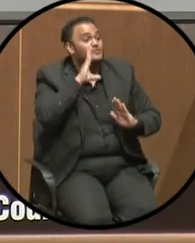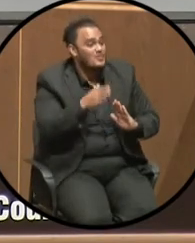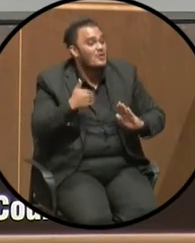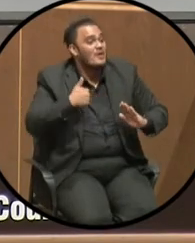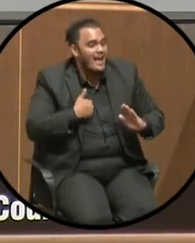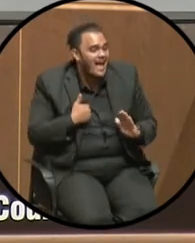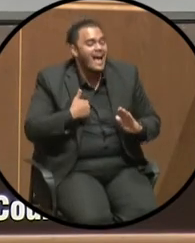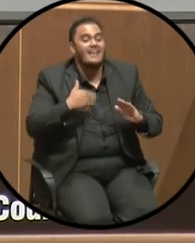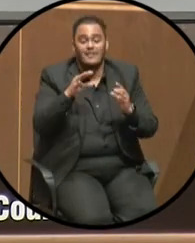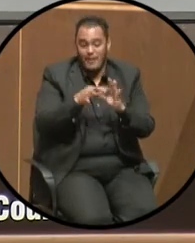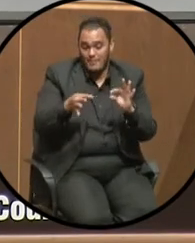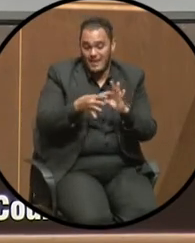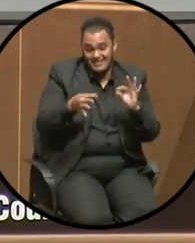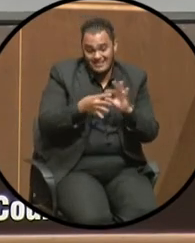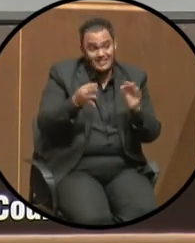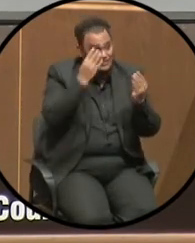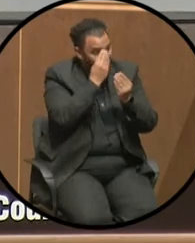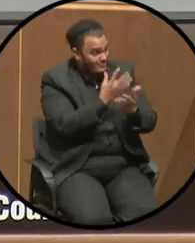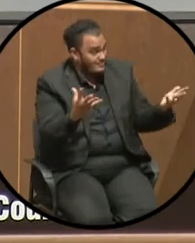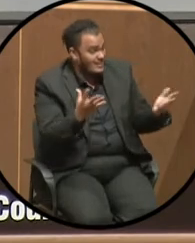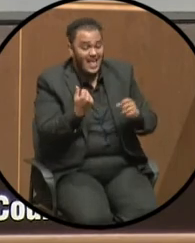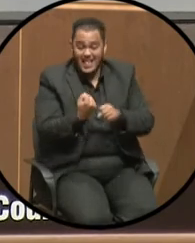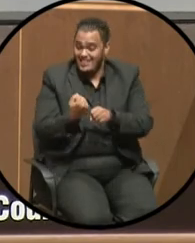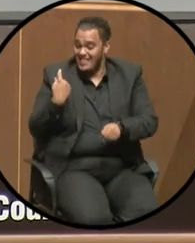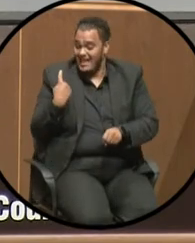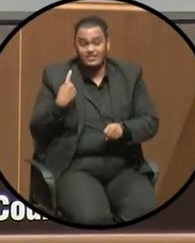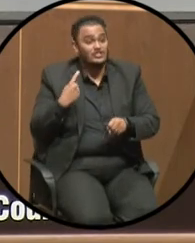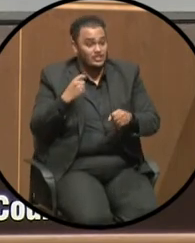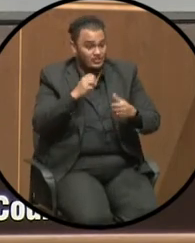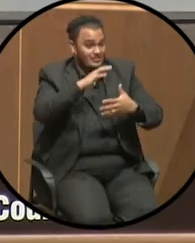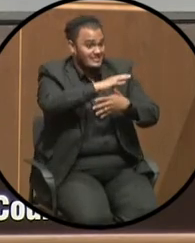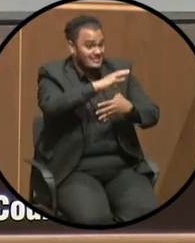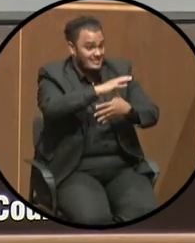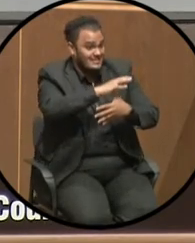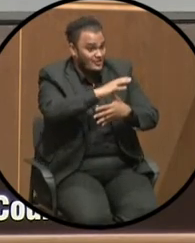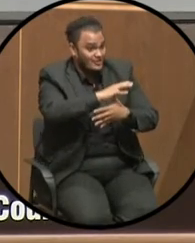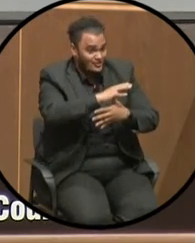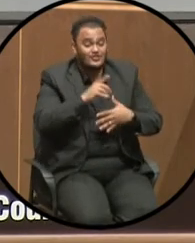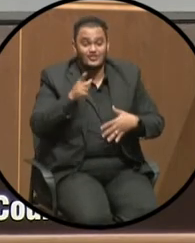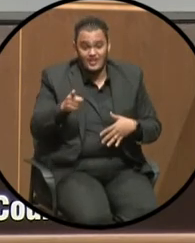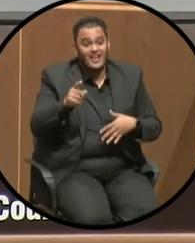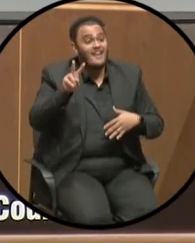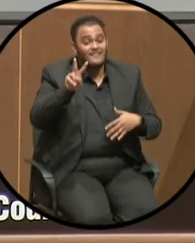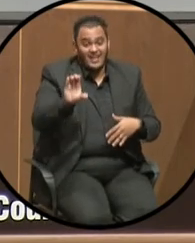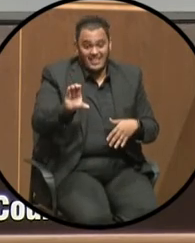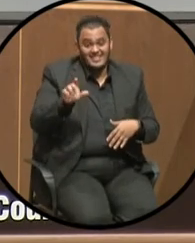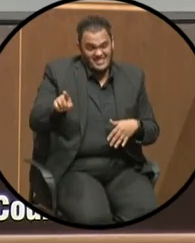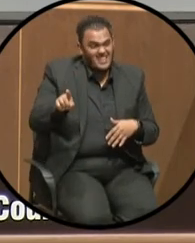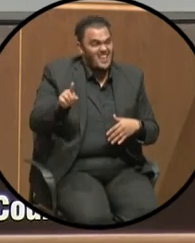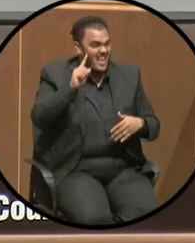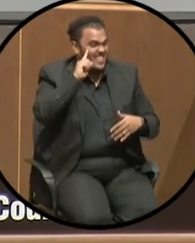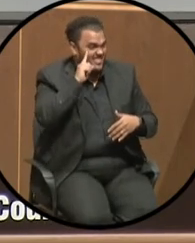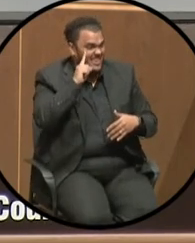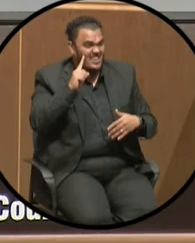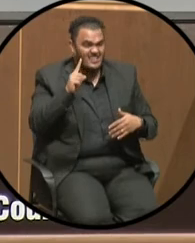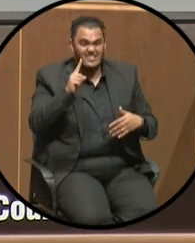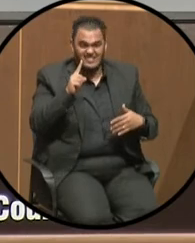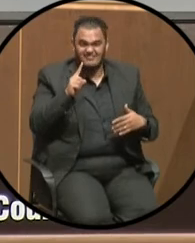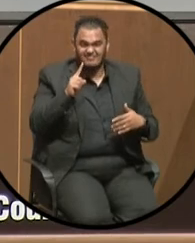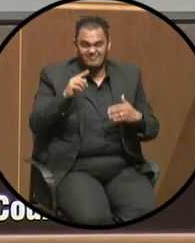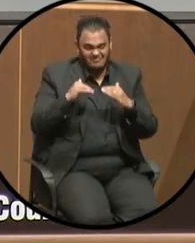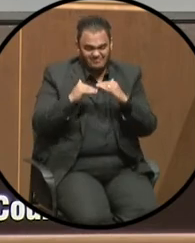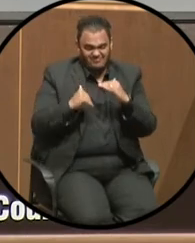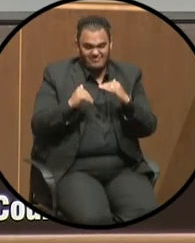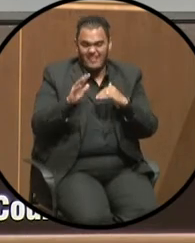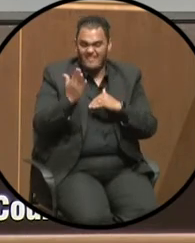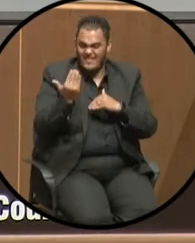going out to last year's seniors, because many of them, they Valencia in particular, is down, I believe, more than 15%.